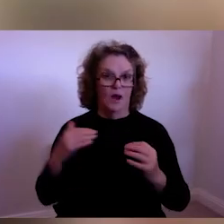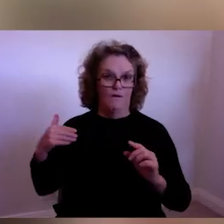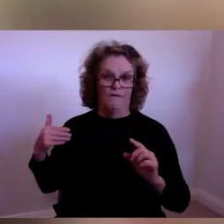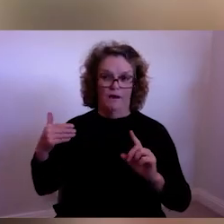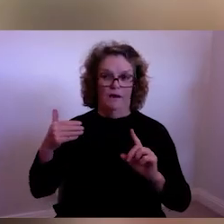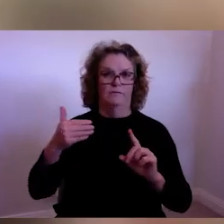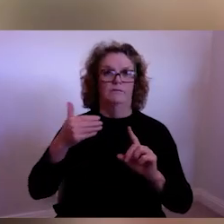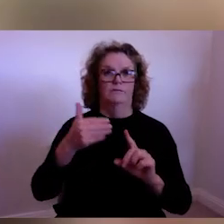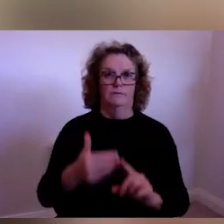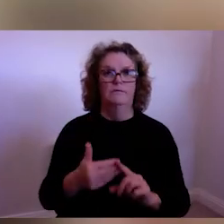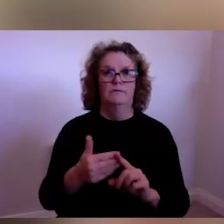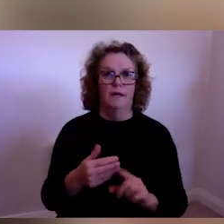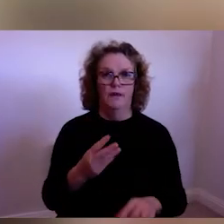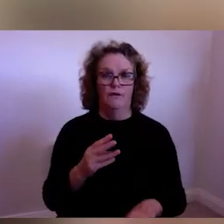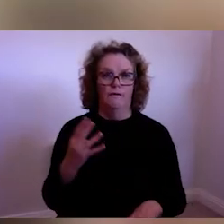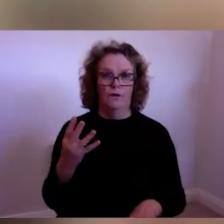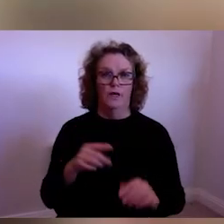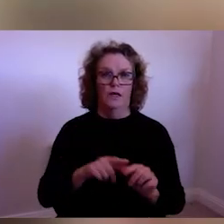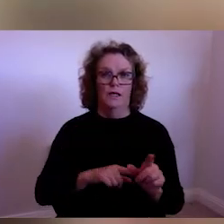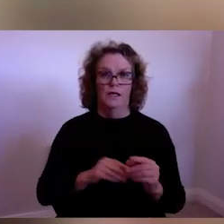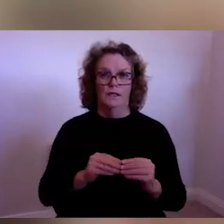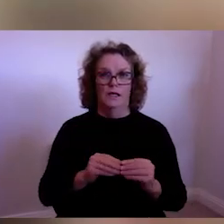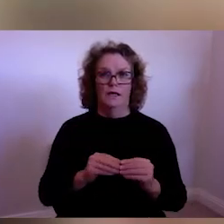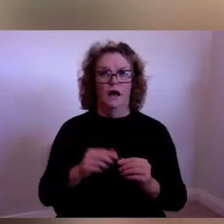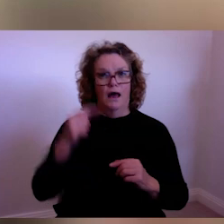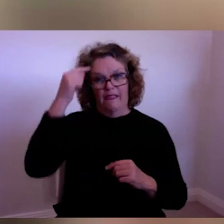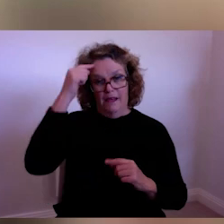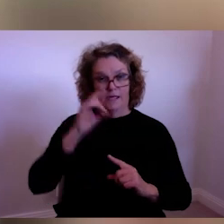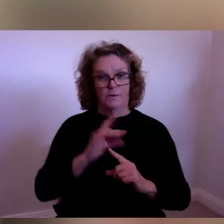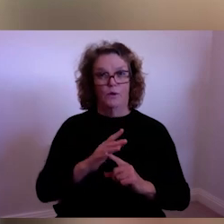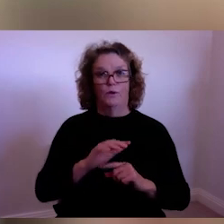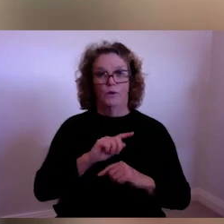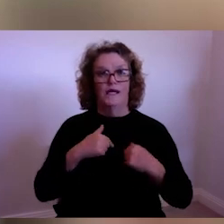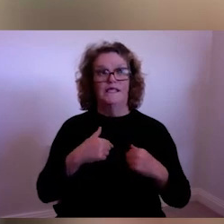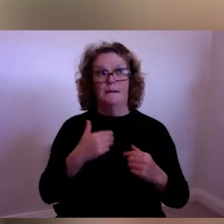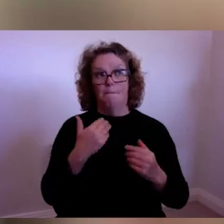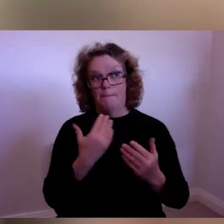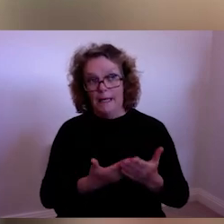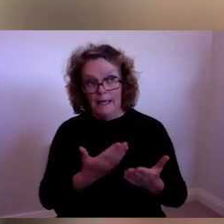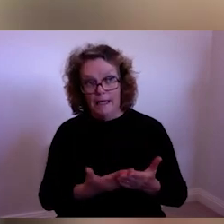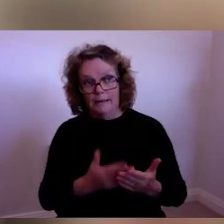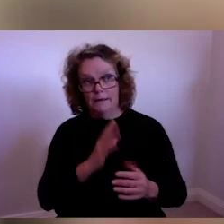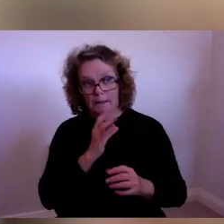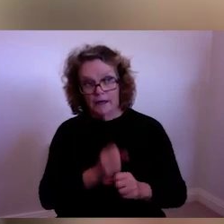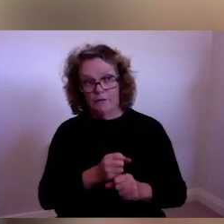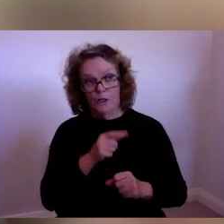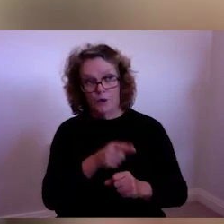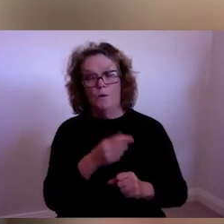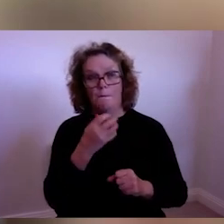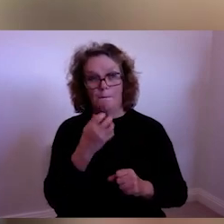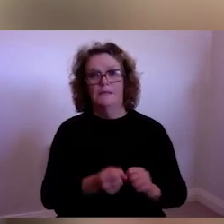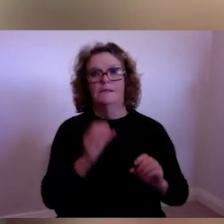really important that we demand of governments that they evaluate the programs that they're rolling out, and that